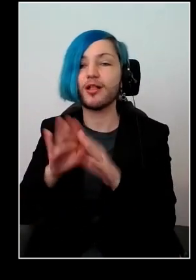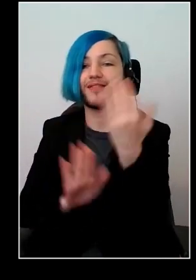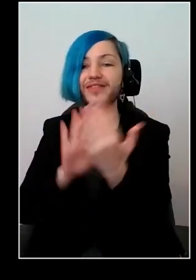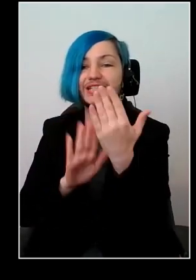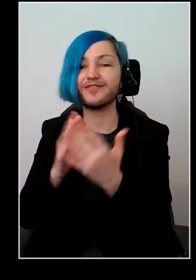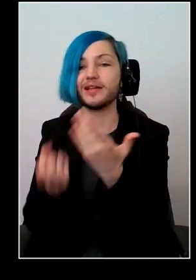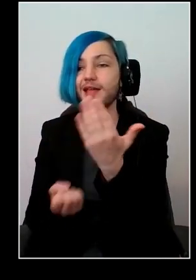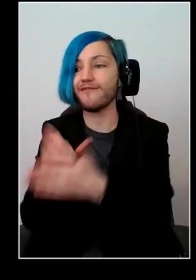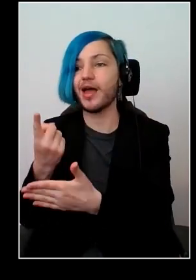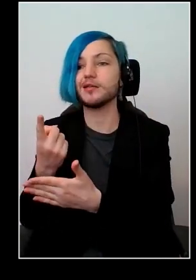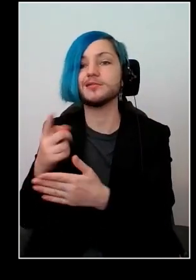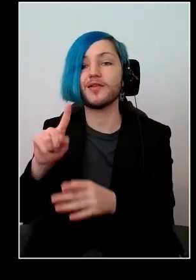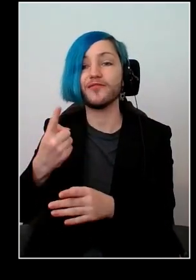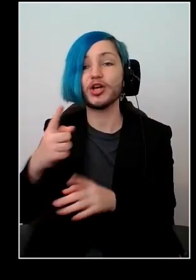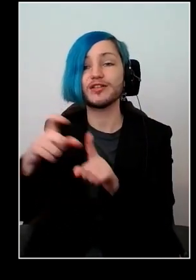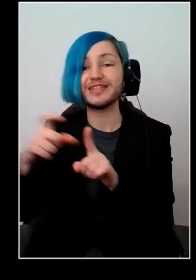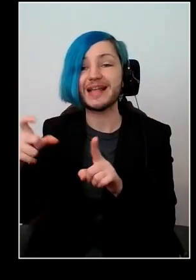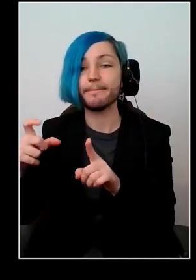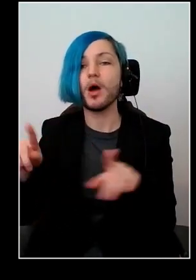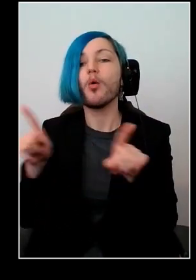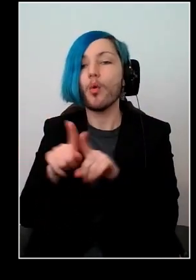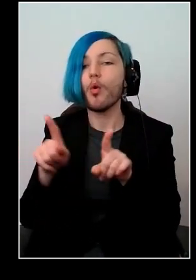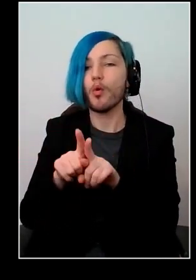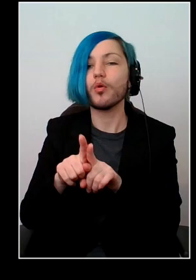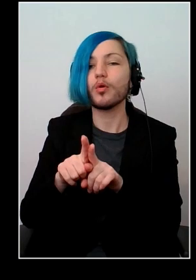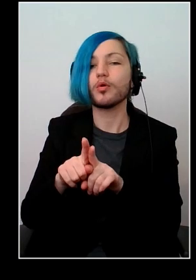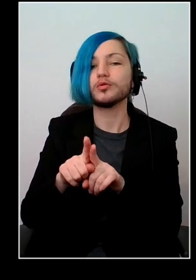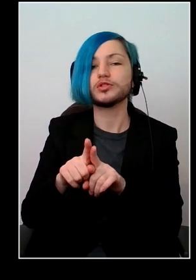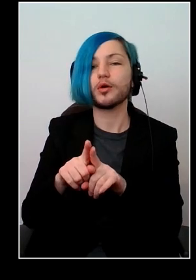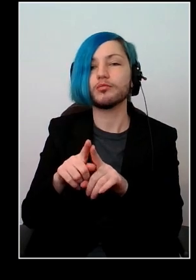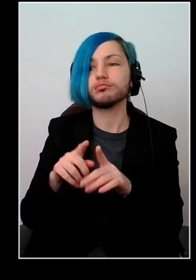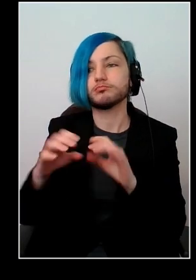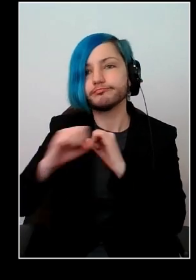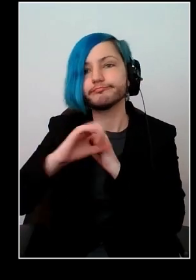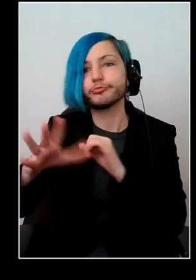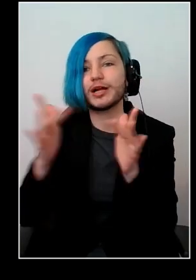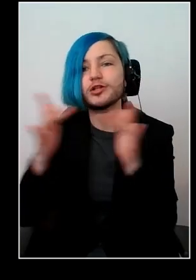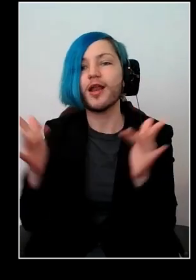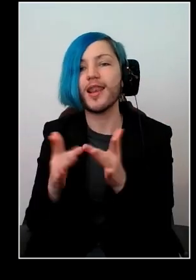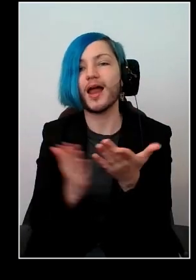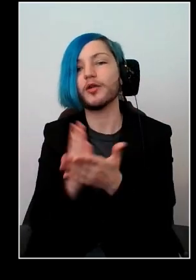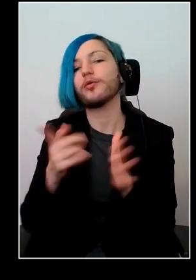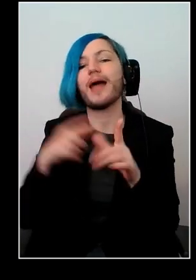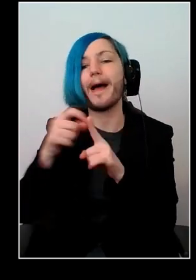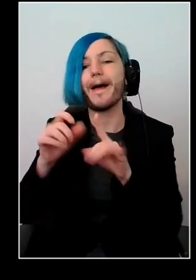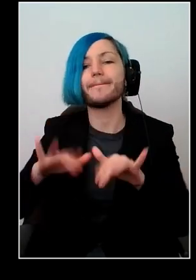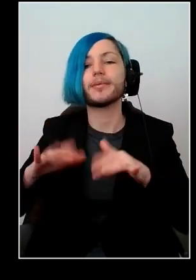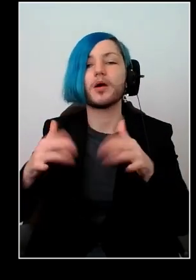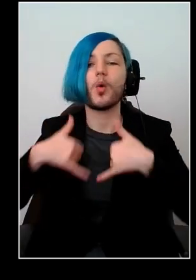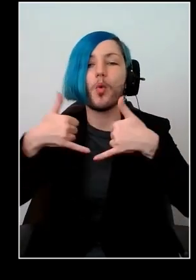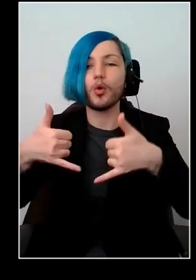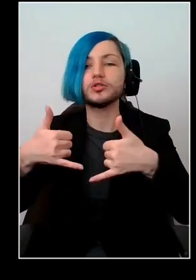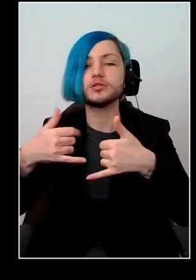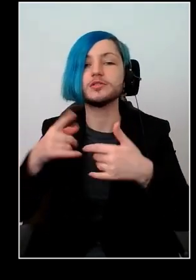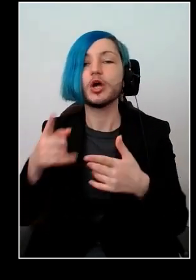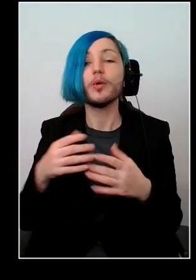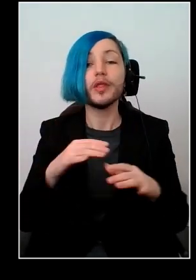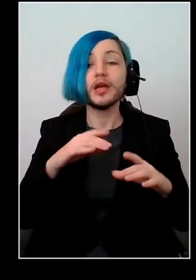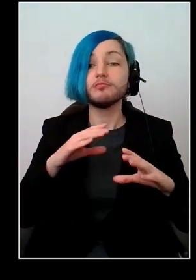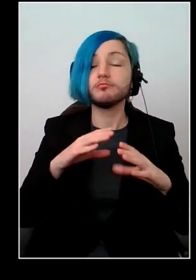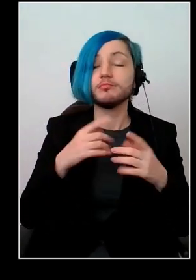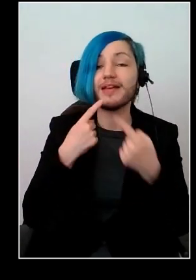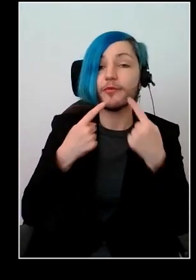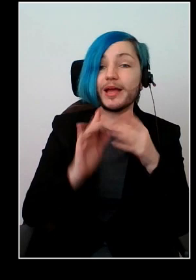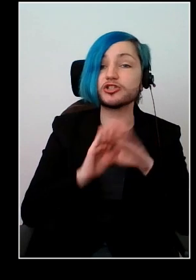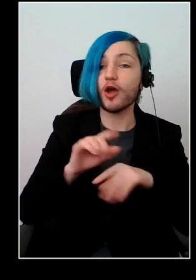Woohoo! And it will also be broadcast on the App Awards website as well. The communication for that will be sent on Monday, the 15th of